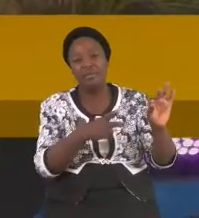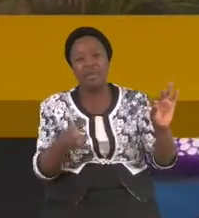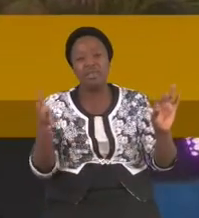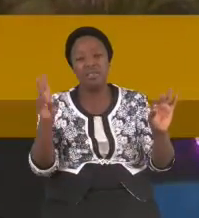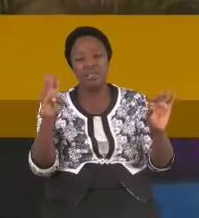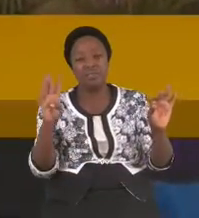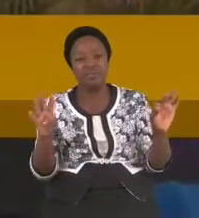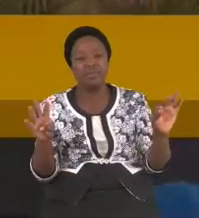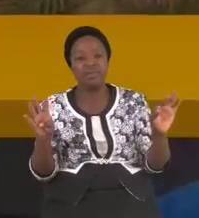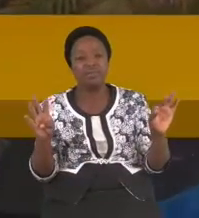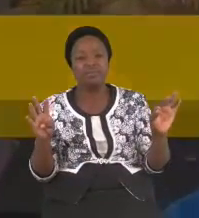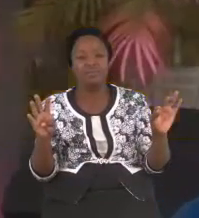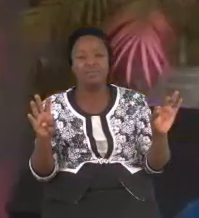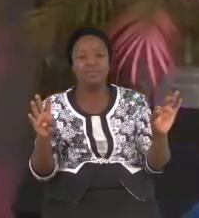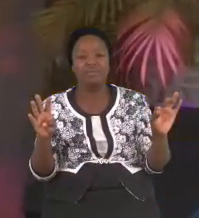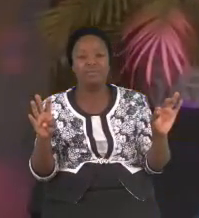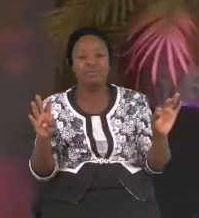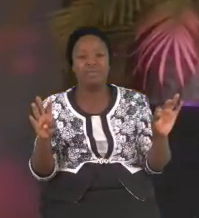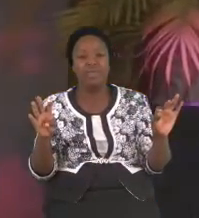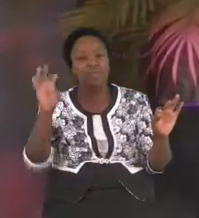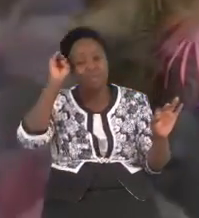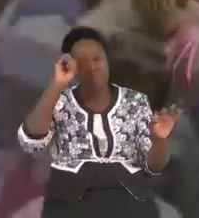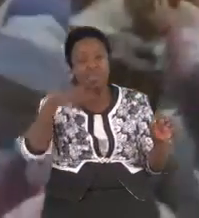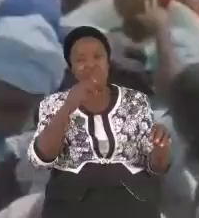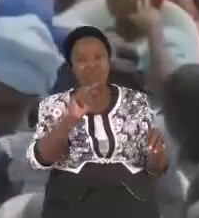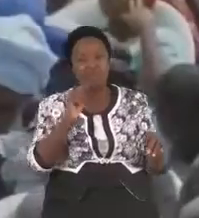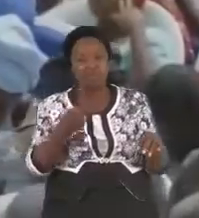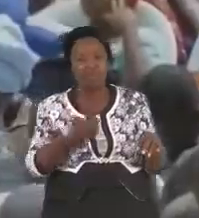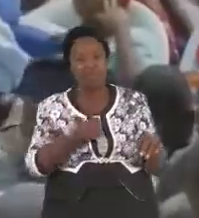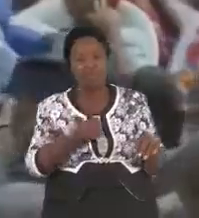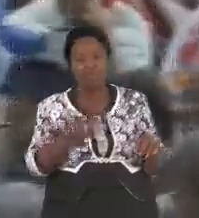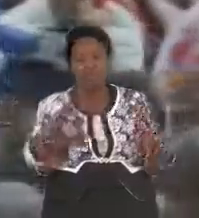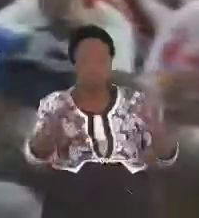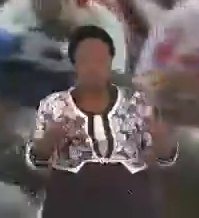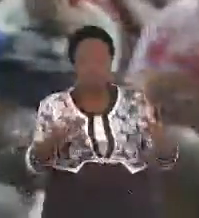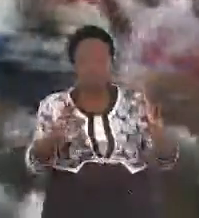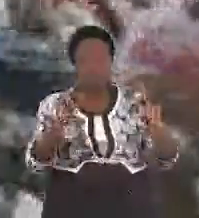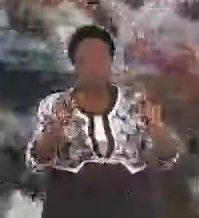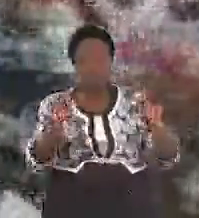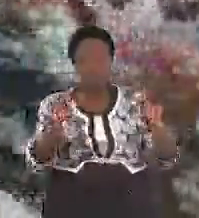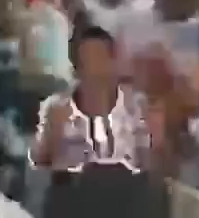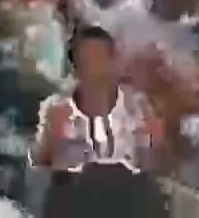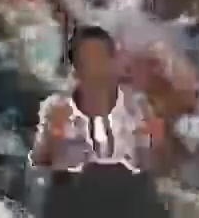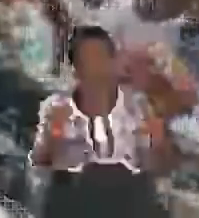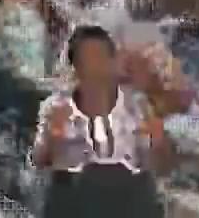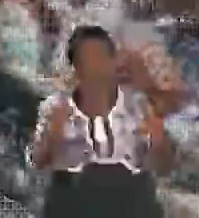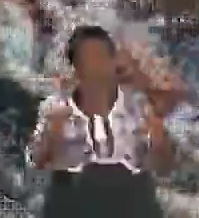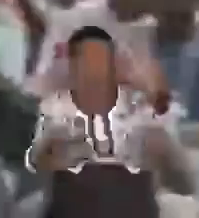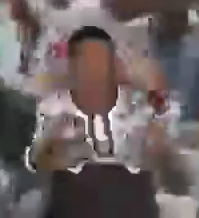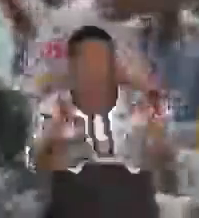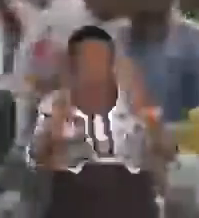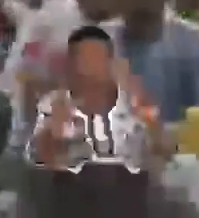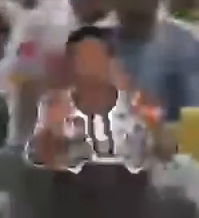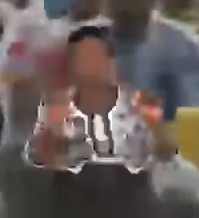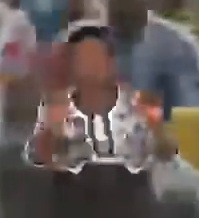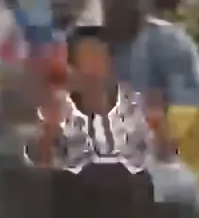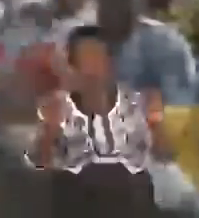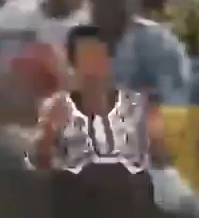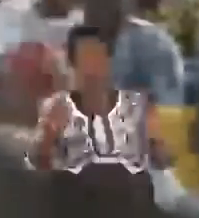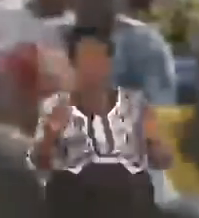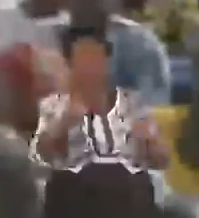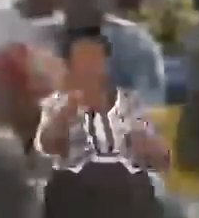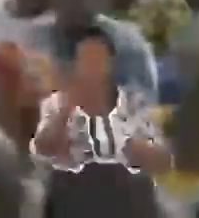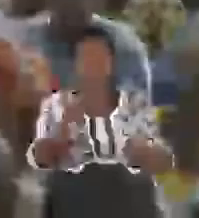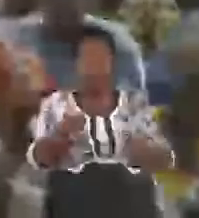verse 4 he tells by therefore went forward again and says